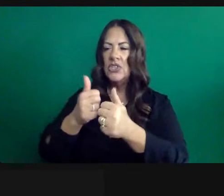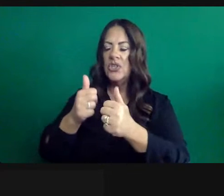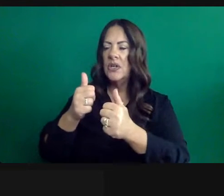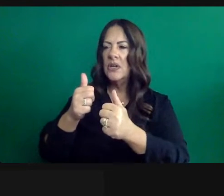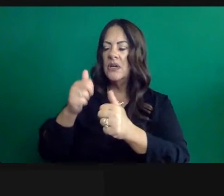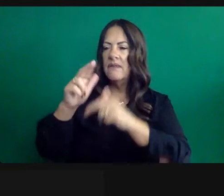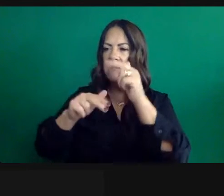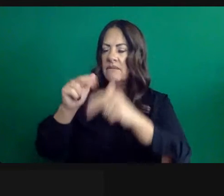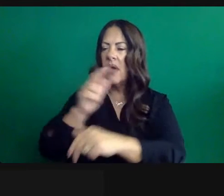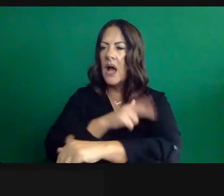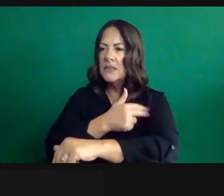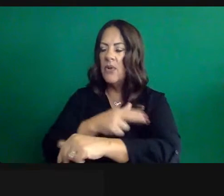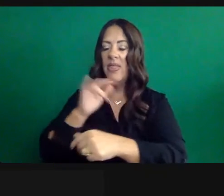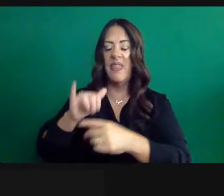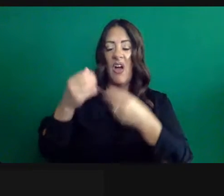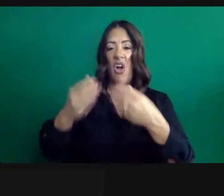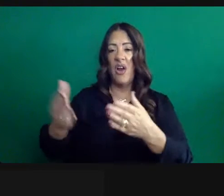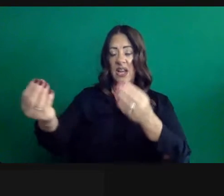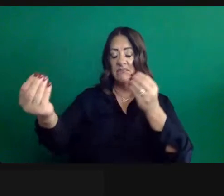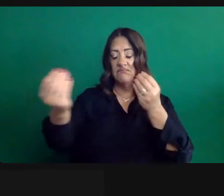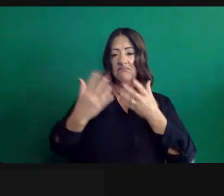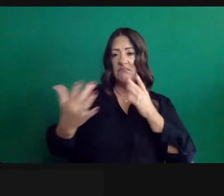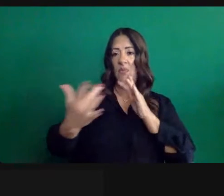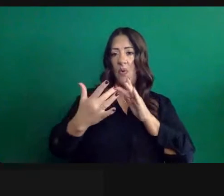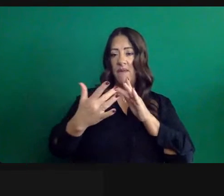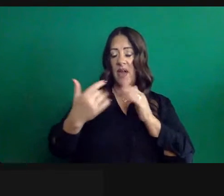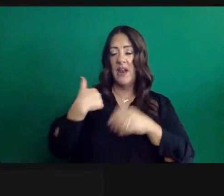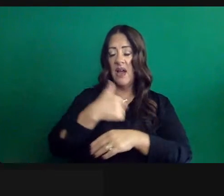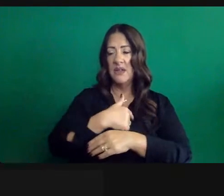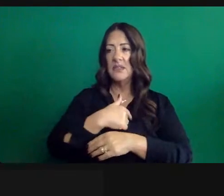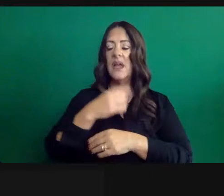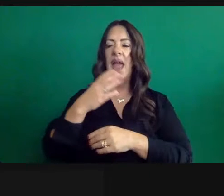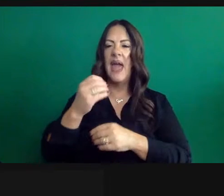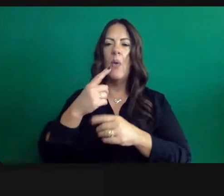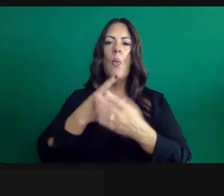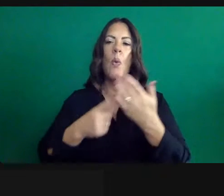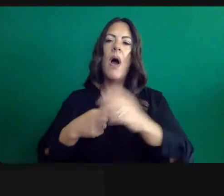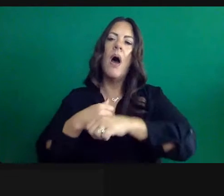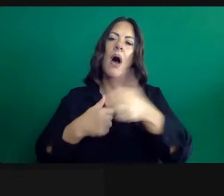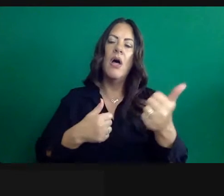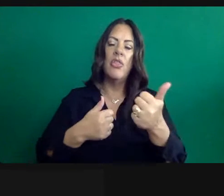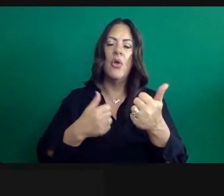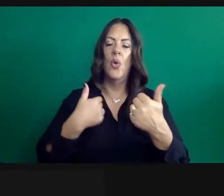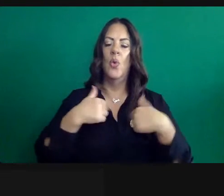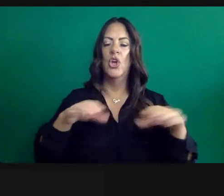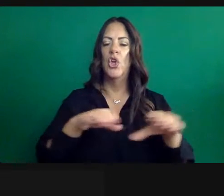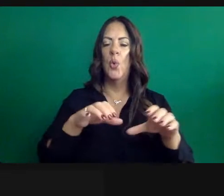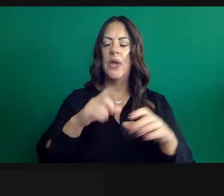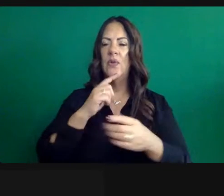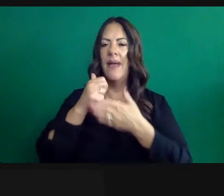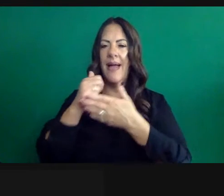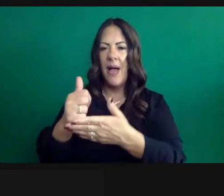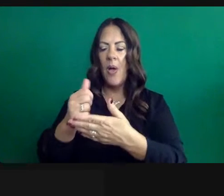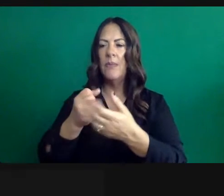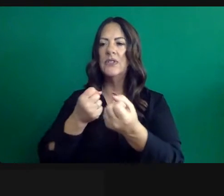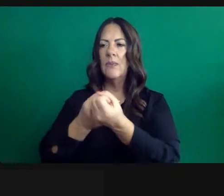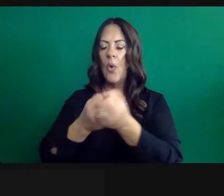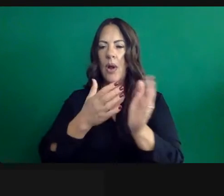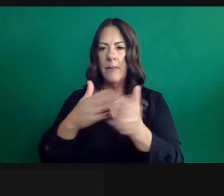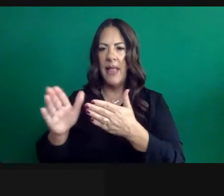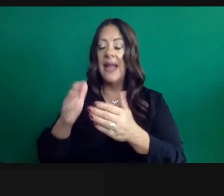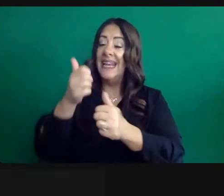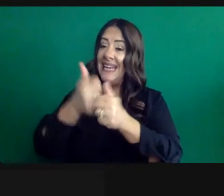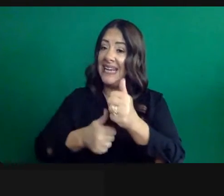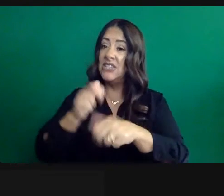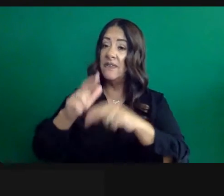have notified us, and a host of other efforts to continue to work to keep every facility planned for crisis care,